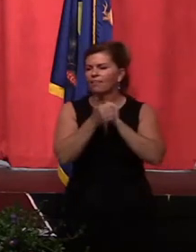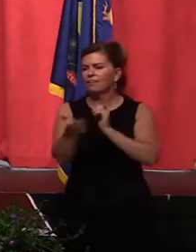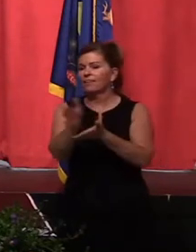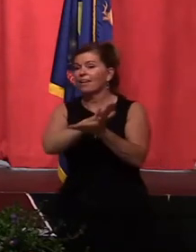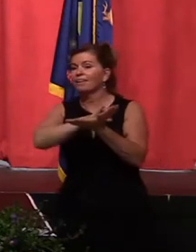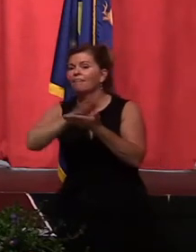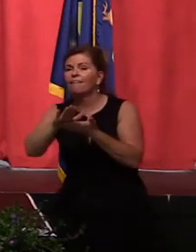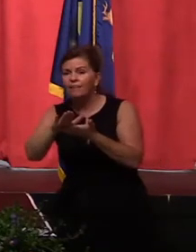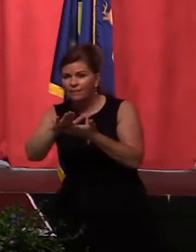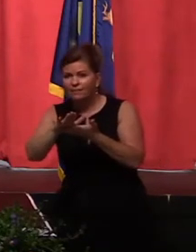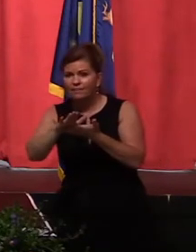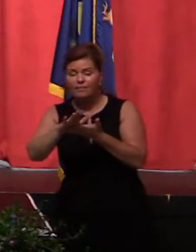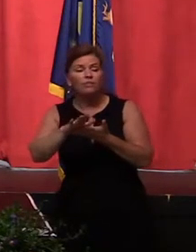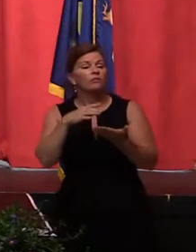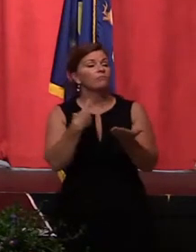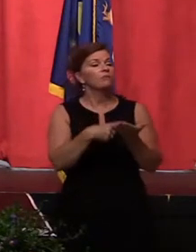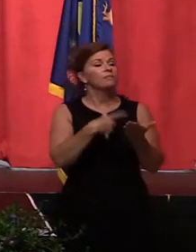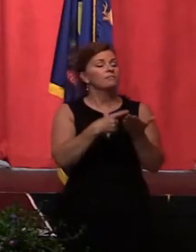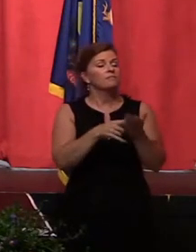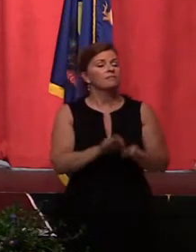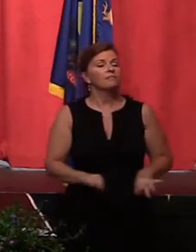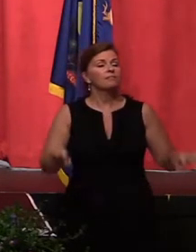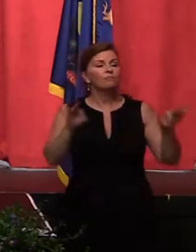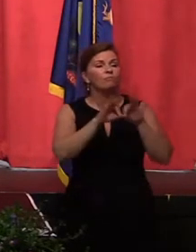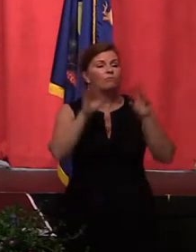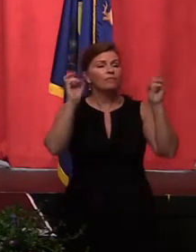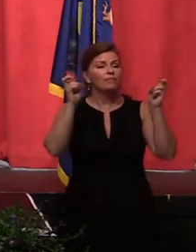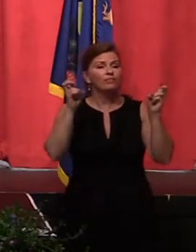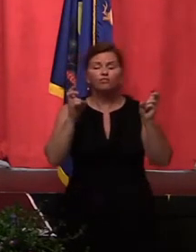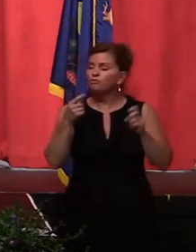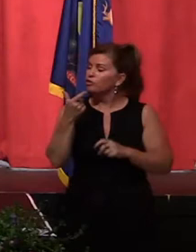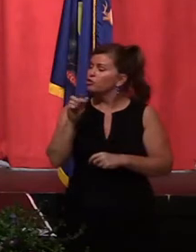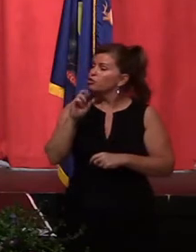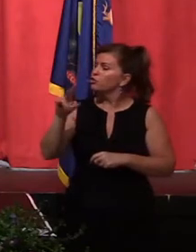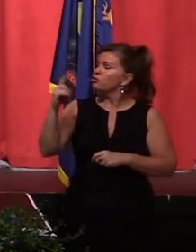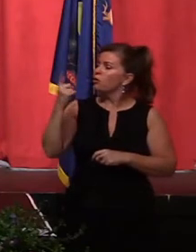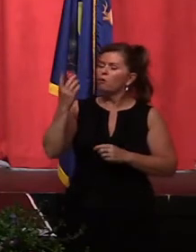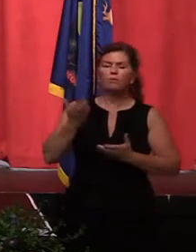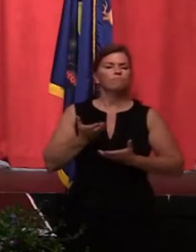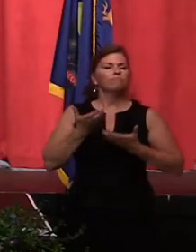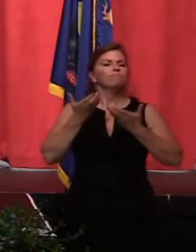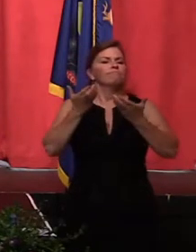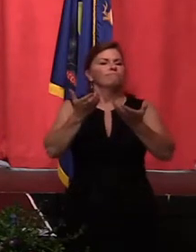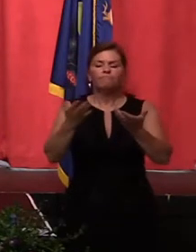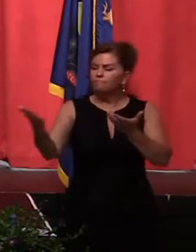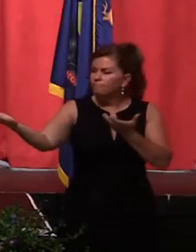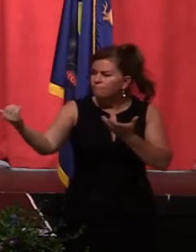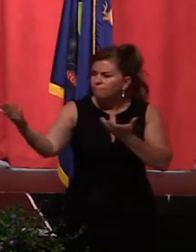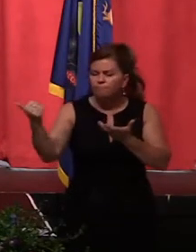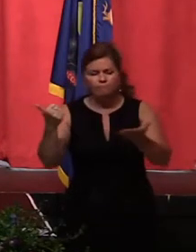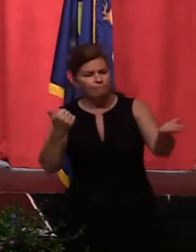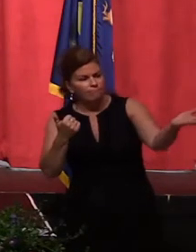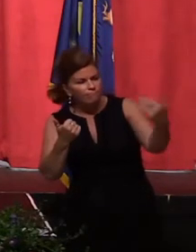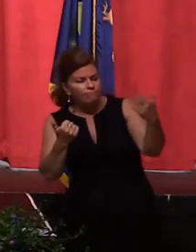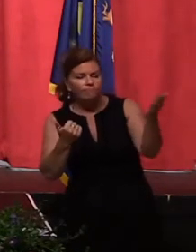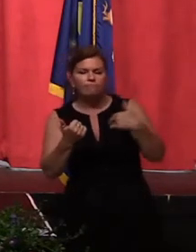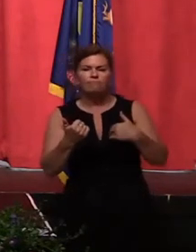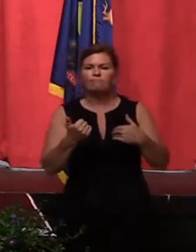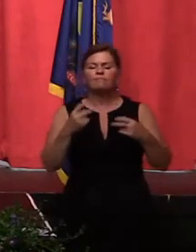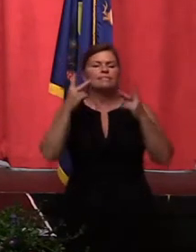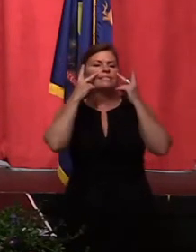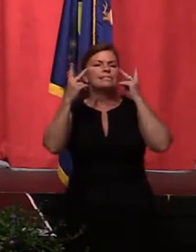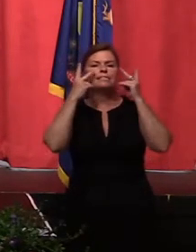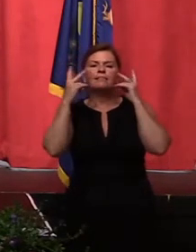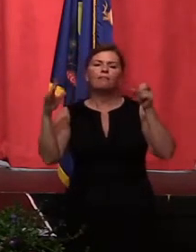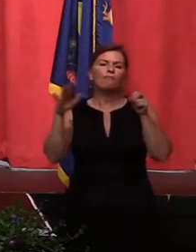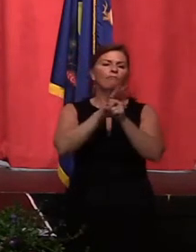discussing important issues, Ginger is always willing to provide further insight to help all involved see the full perspective of a